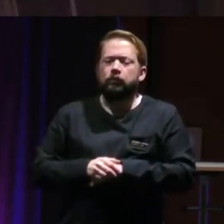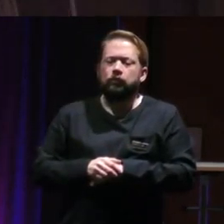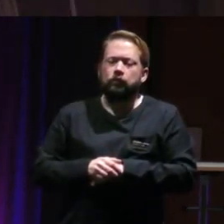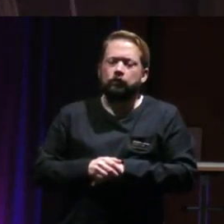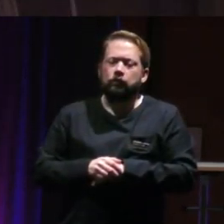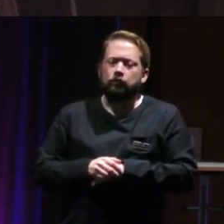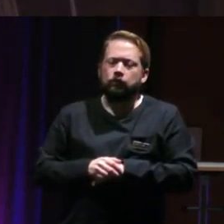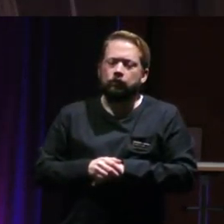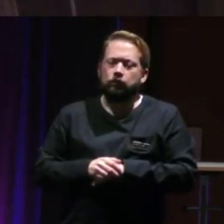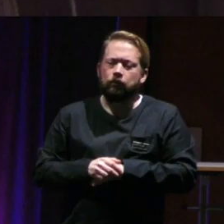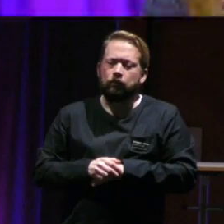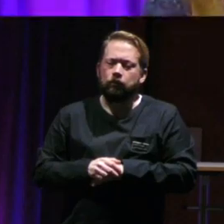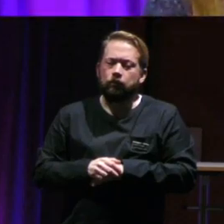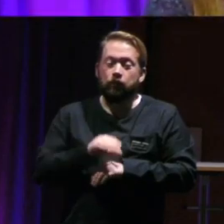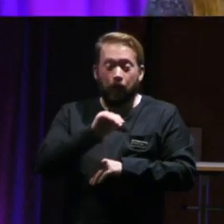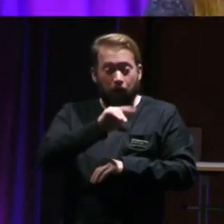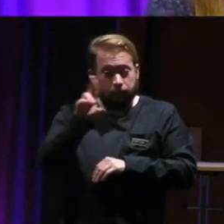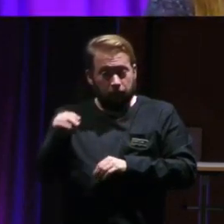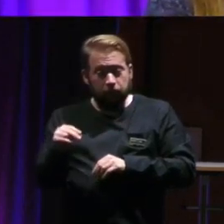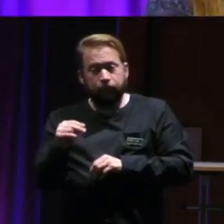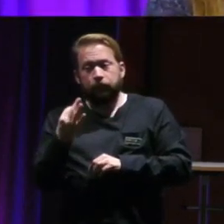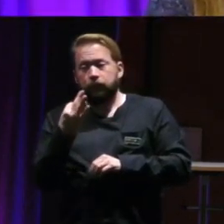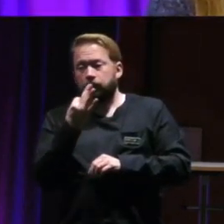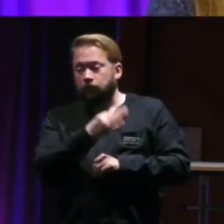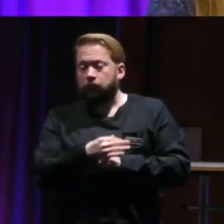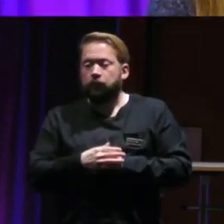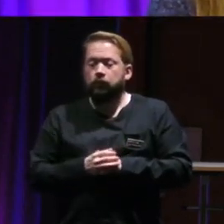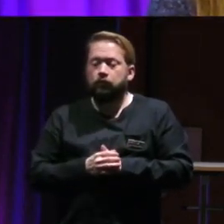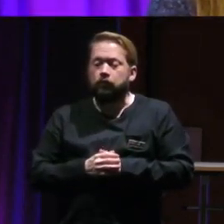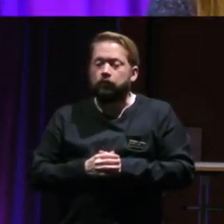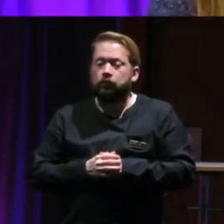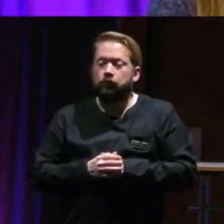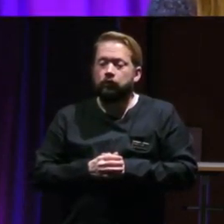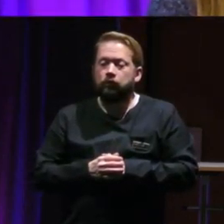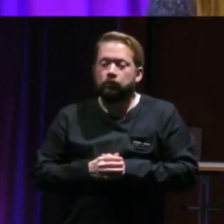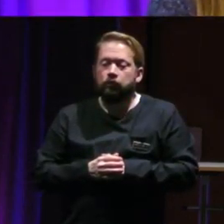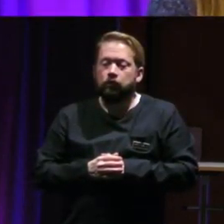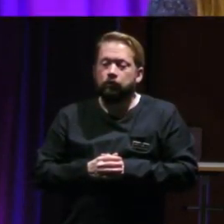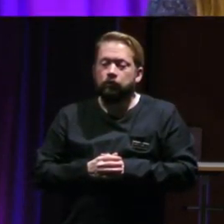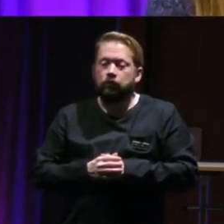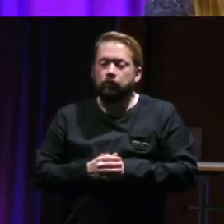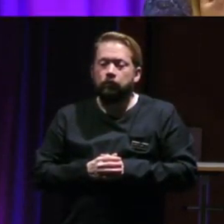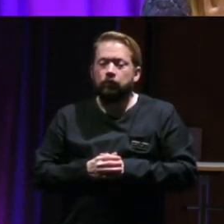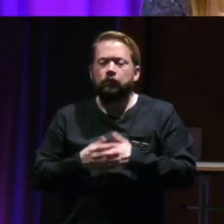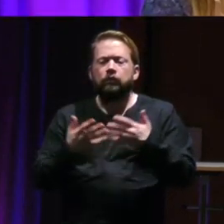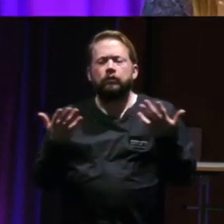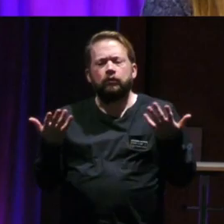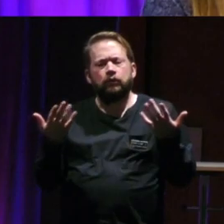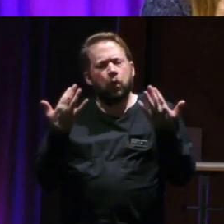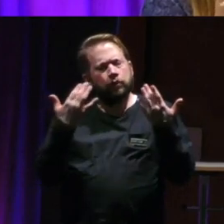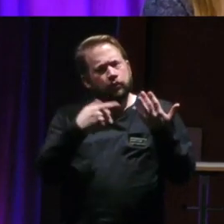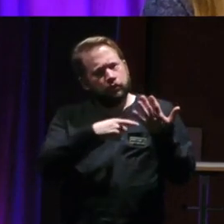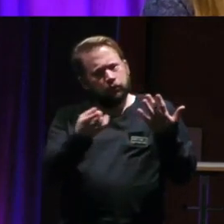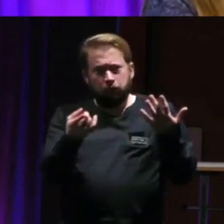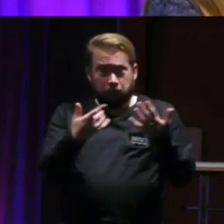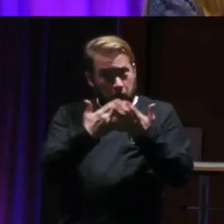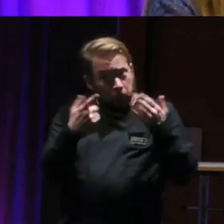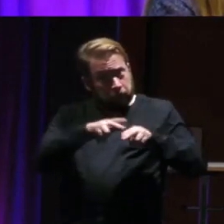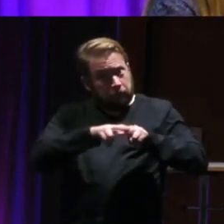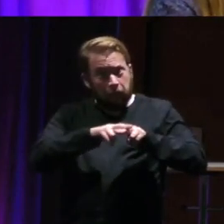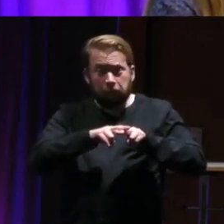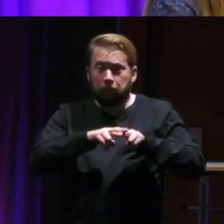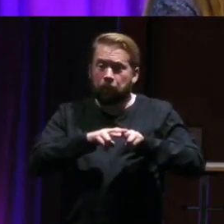One thing that others have talked about is what that many of you felt like a window of opportunity there in the